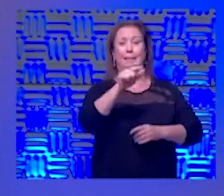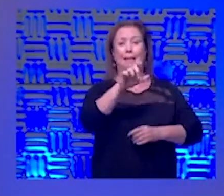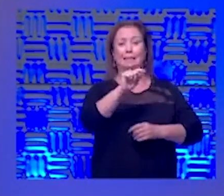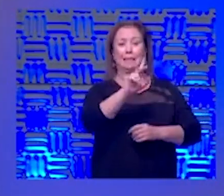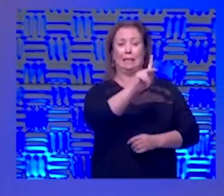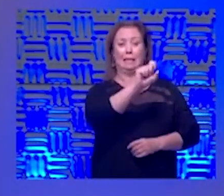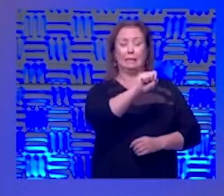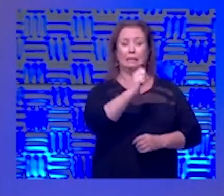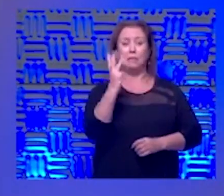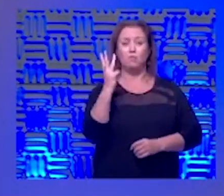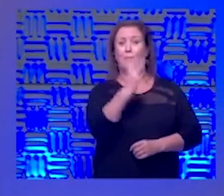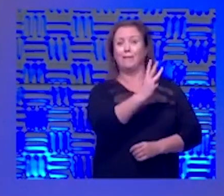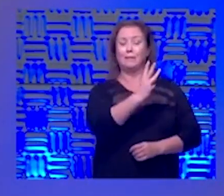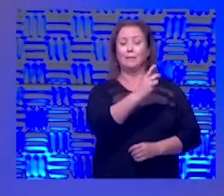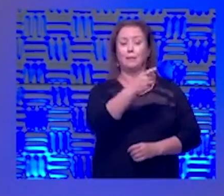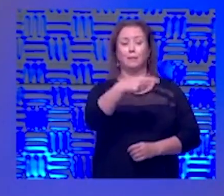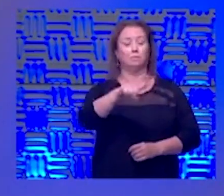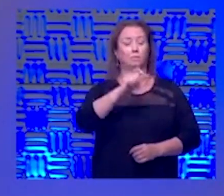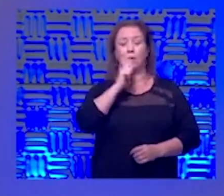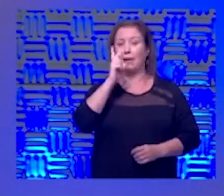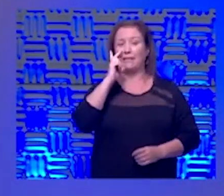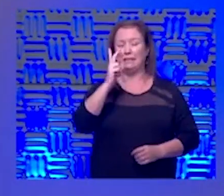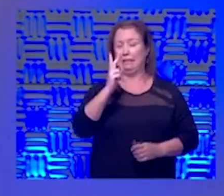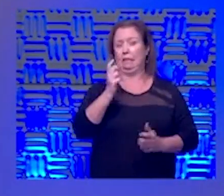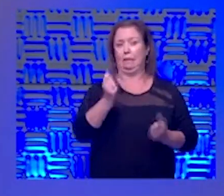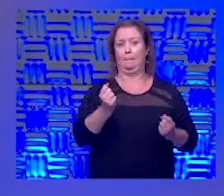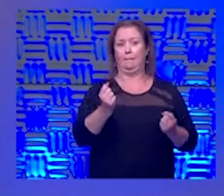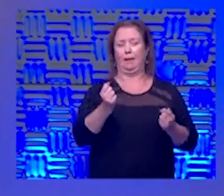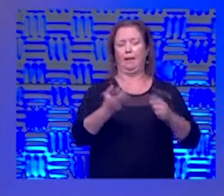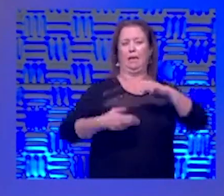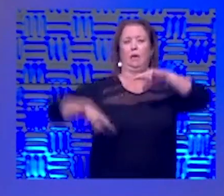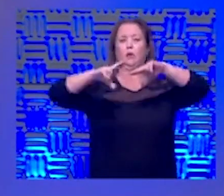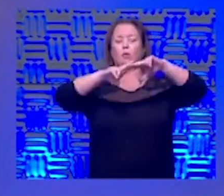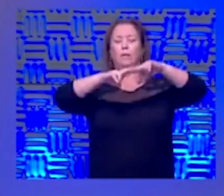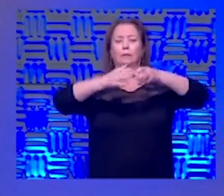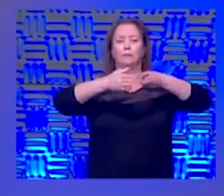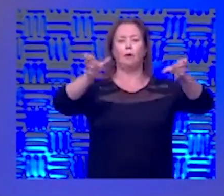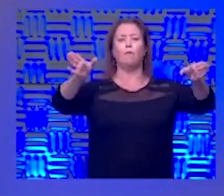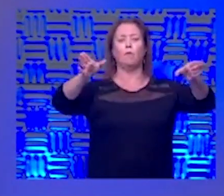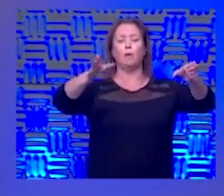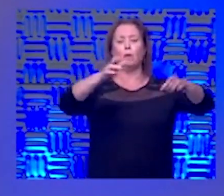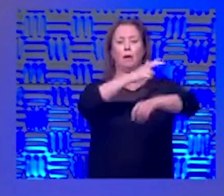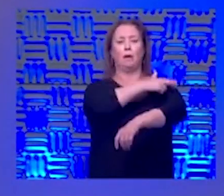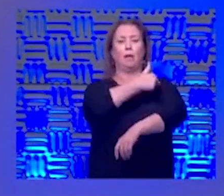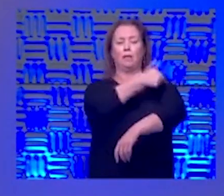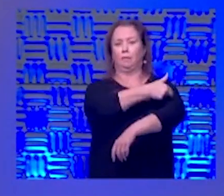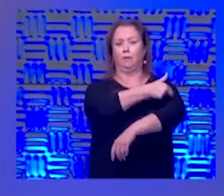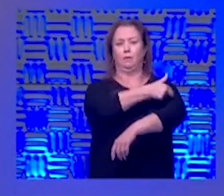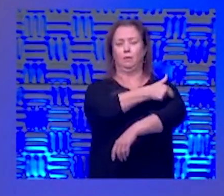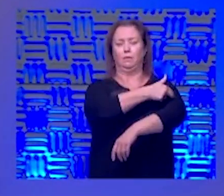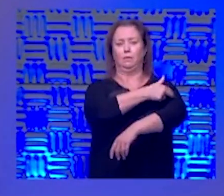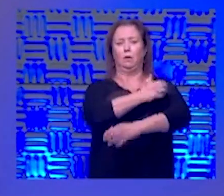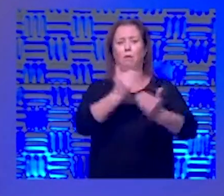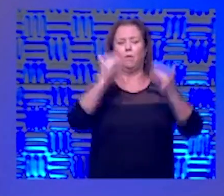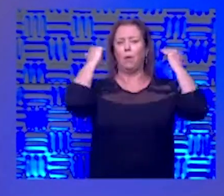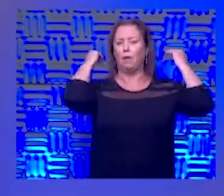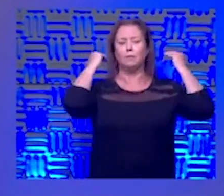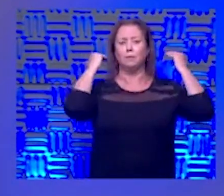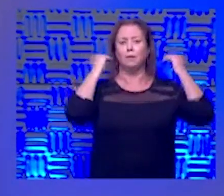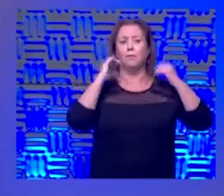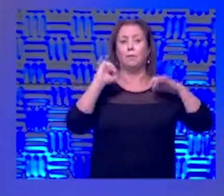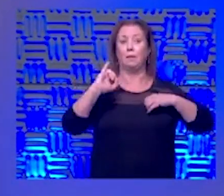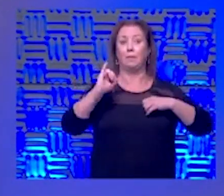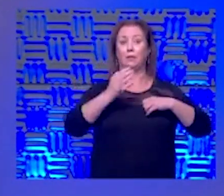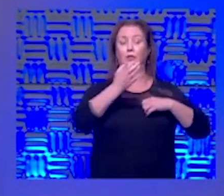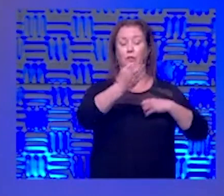and out west, we haven't seen a large increase in surge and overwhelming of those hospital care sites out there from all of those infections.